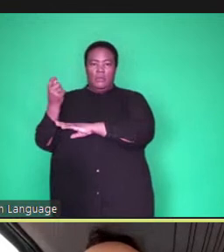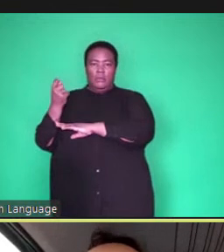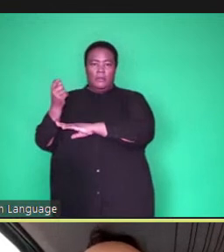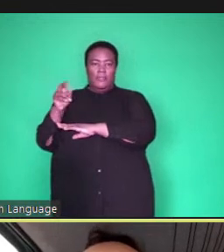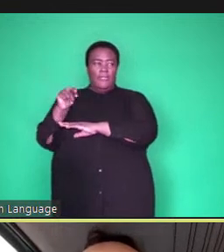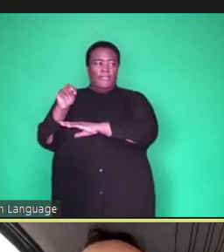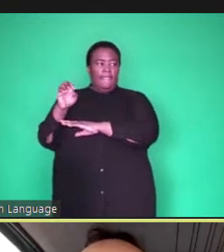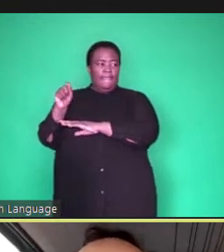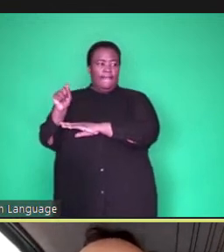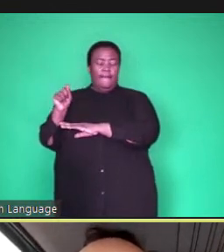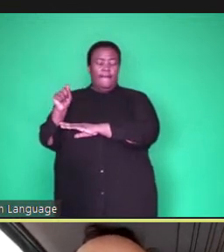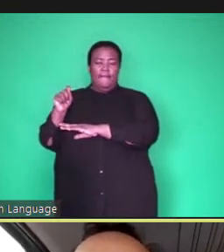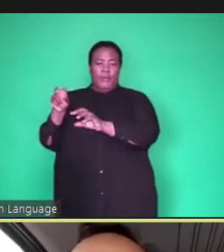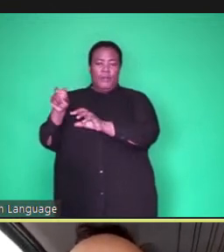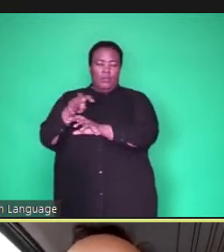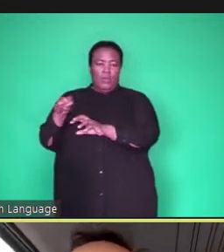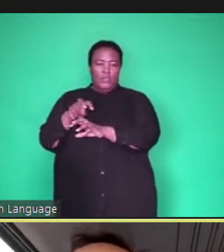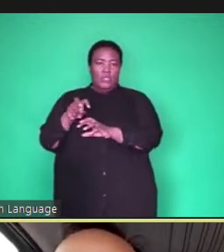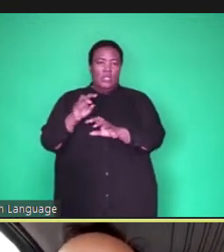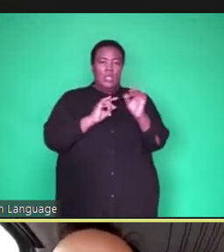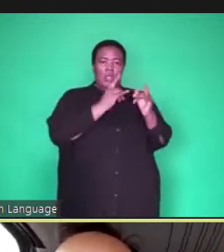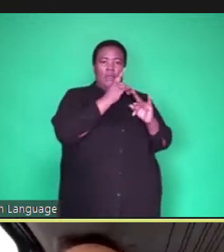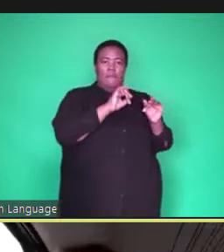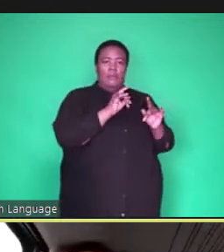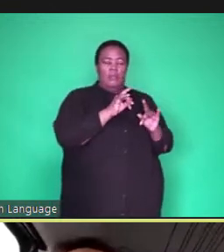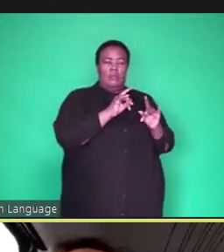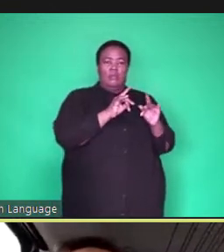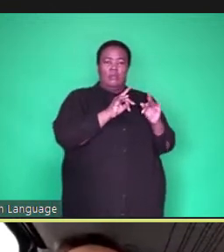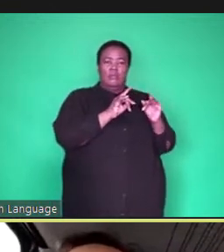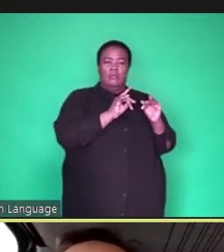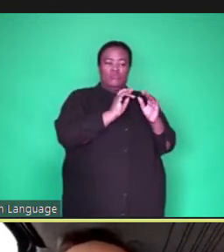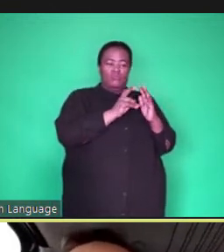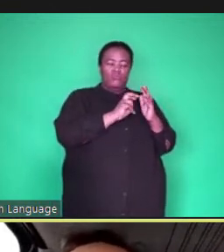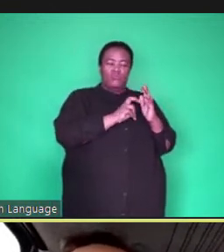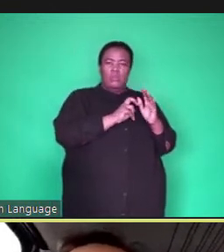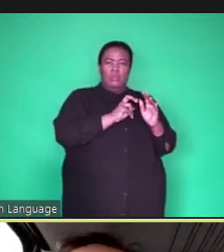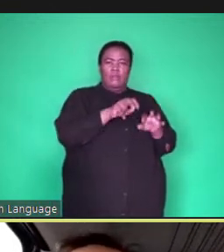migration to the benefit of